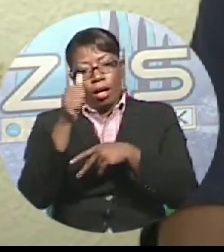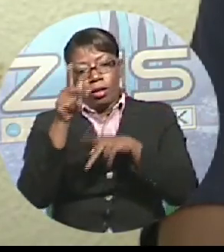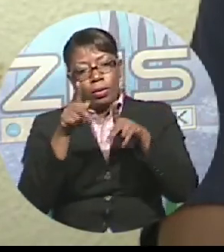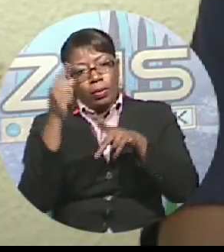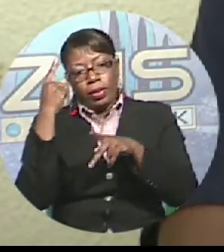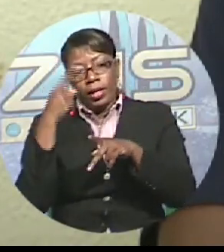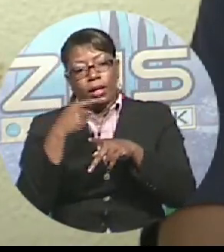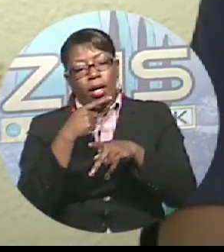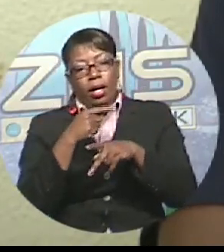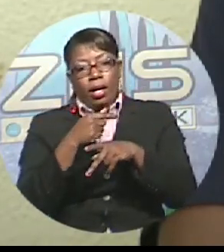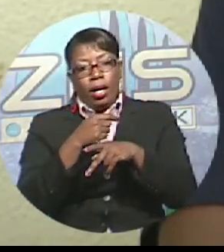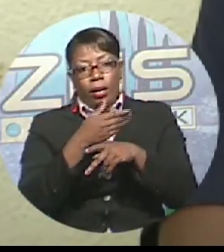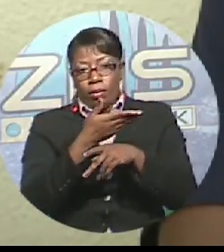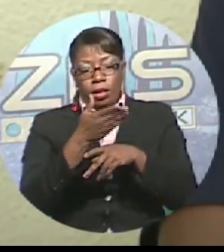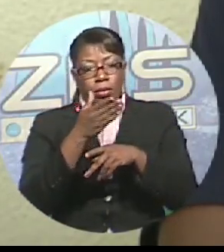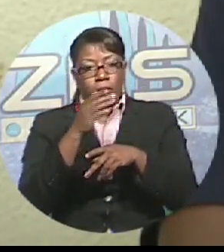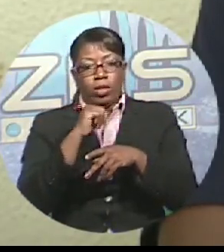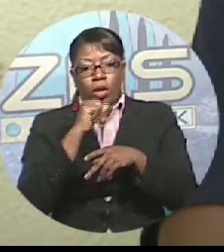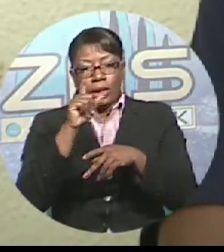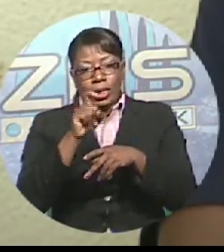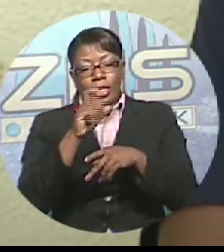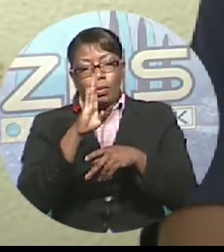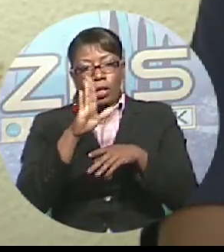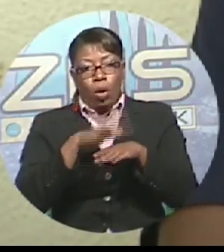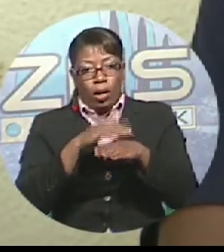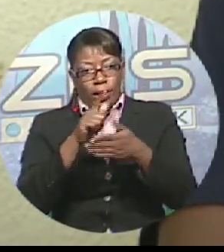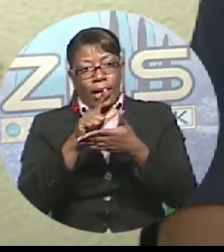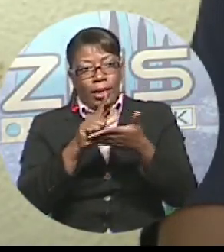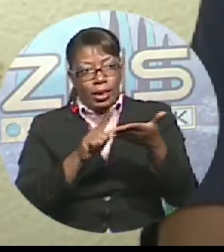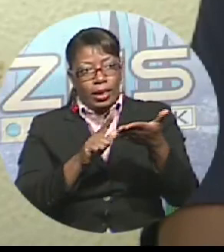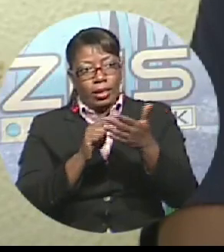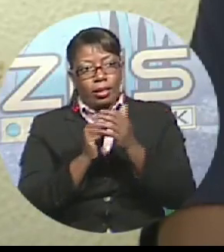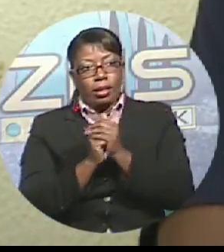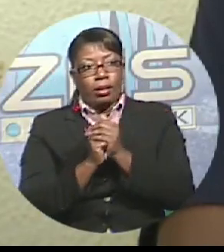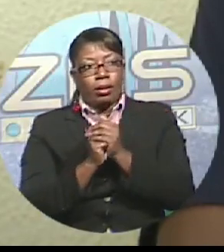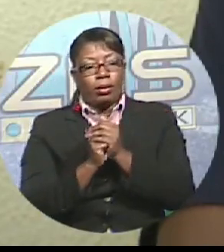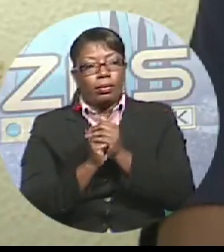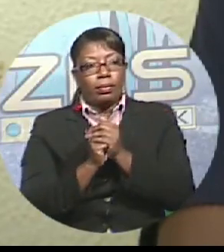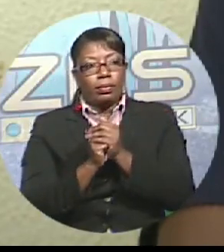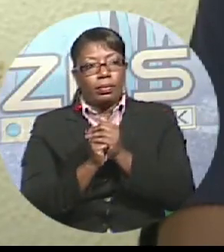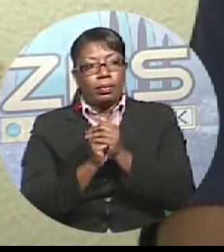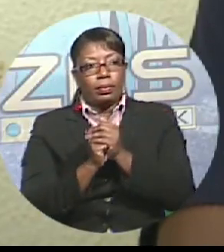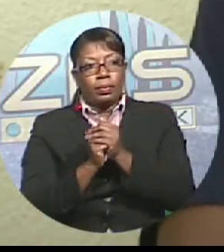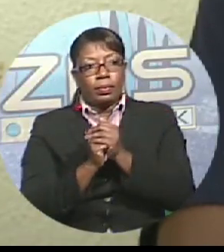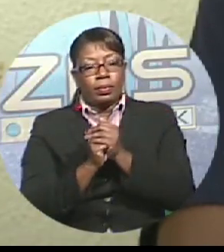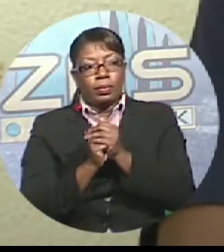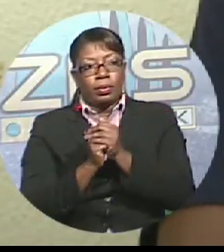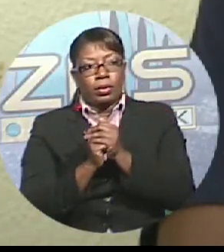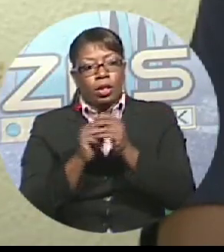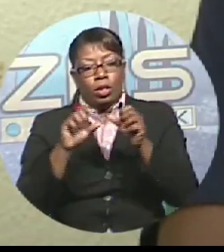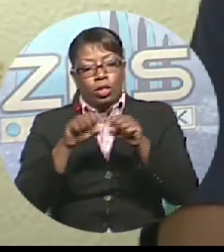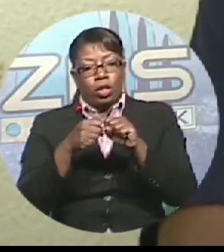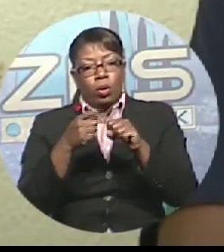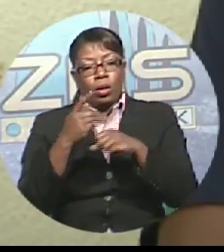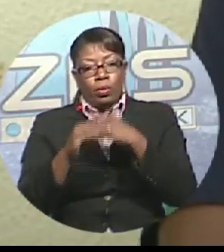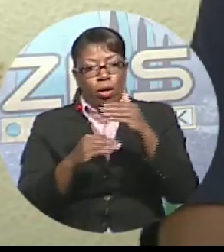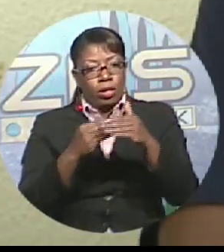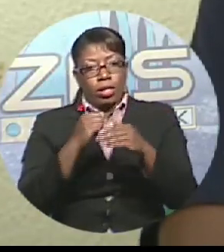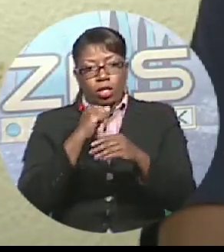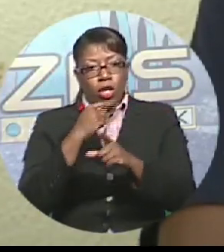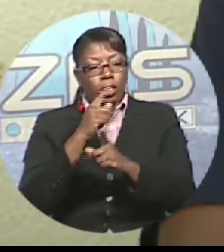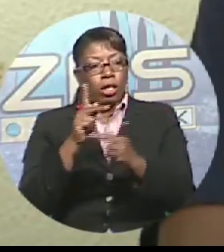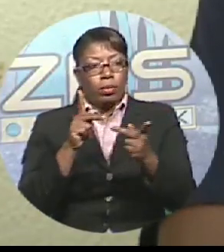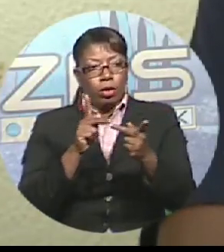case, if you watch the NBA, there's always somebody that didn't make the All-Star that should have been to the All-Star. And so the process is not a perfect